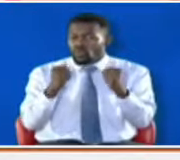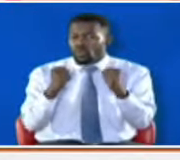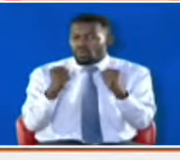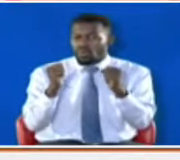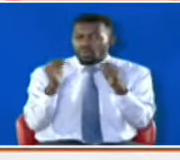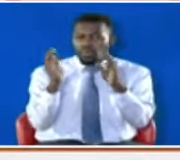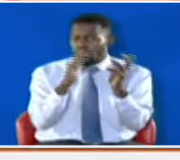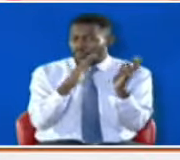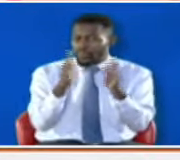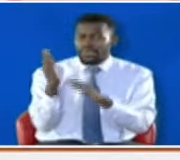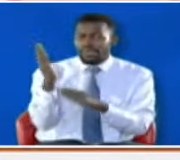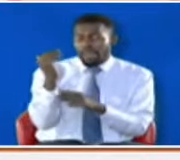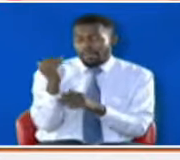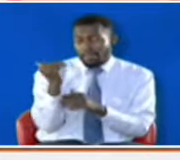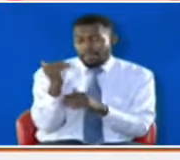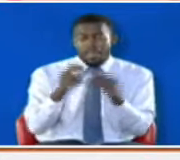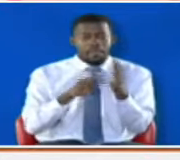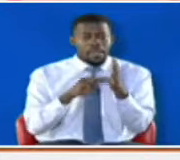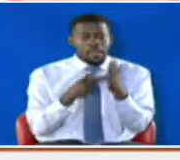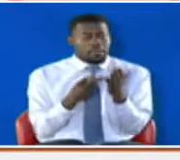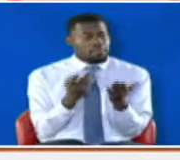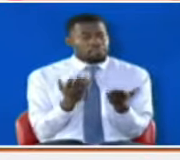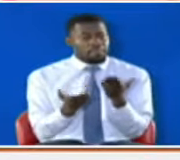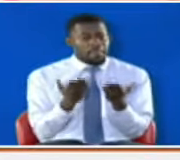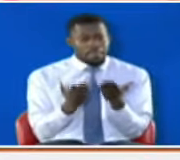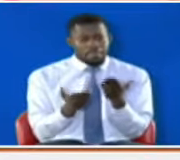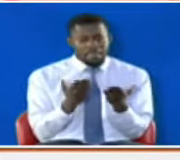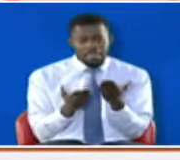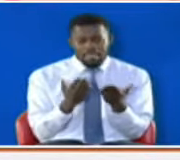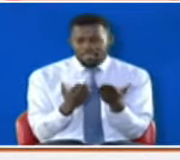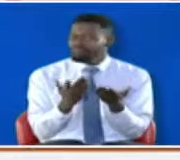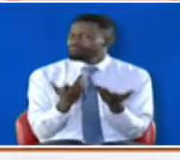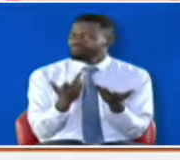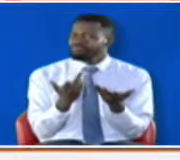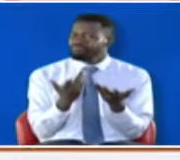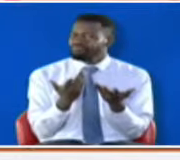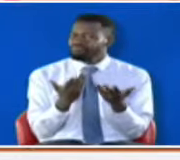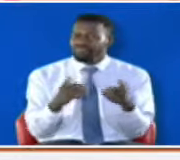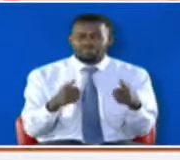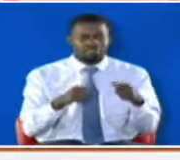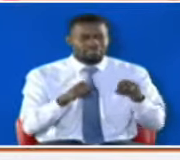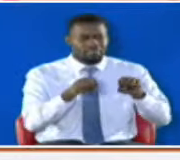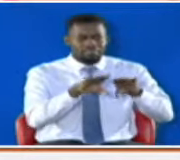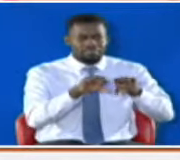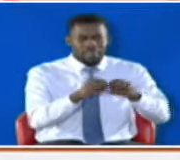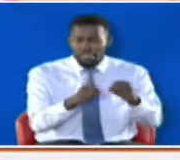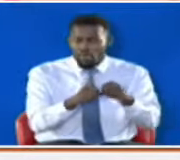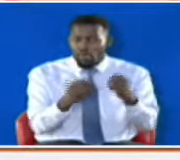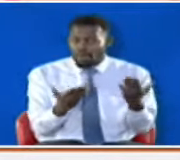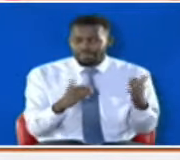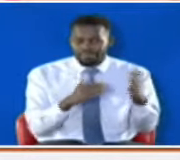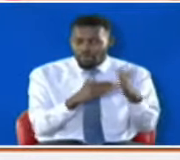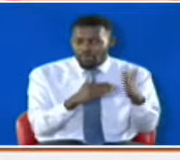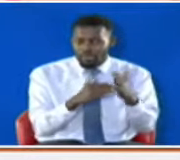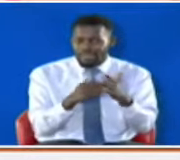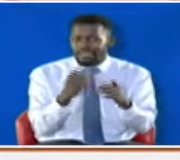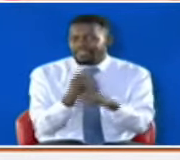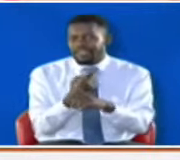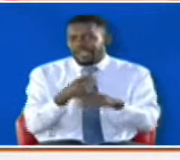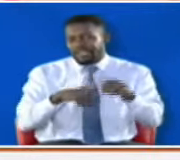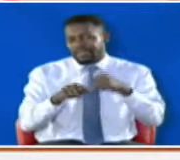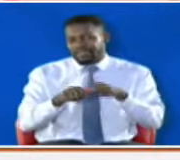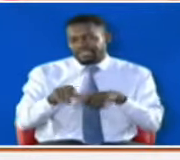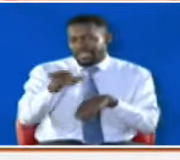waves, which could potentially disrupt marine activities in the Indian Ocean and settlement along